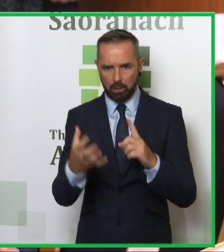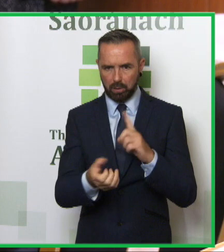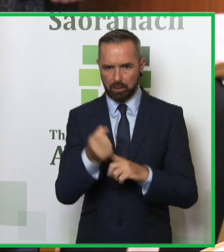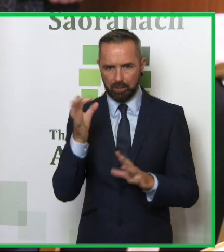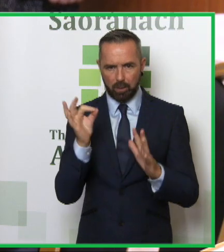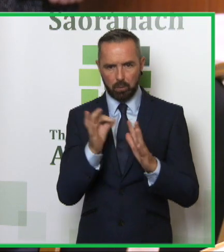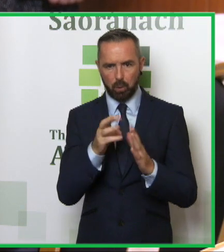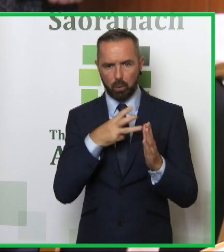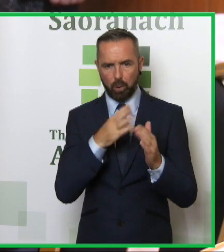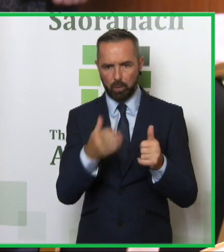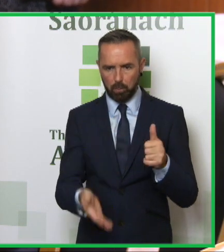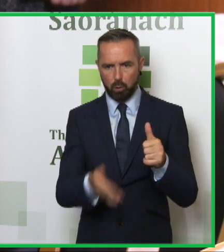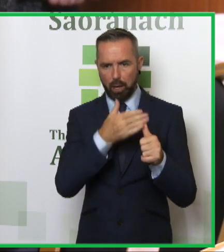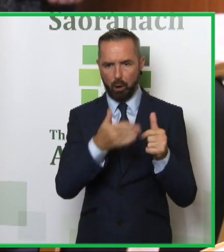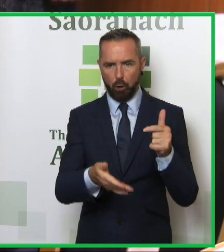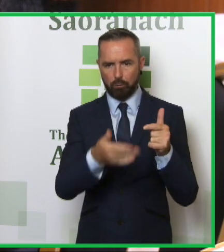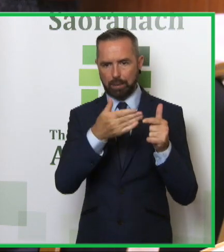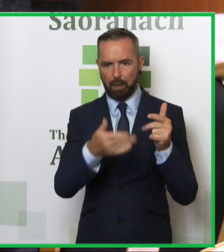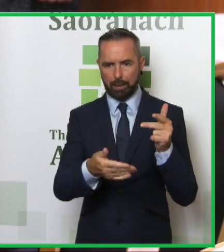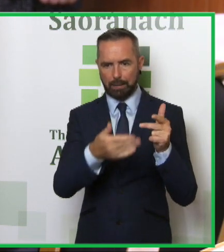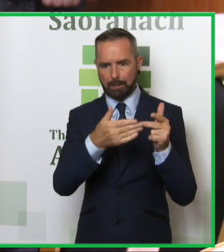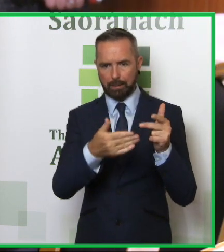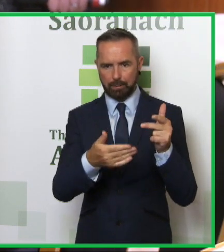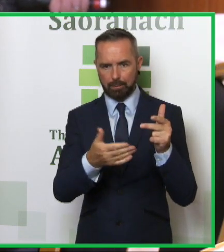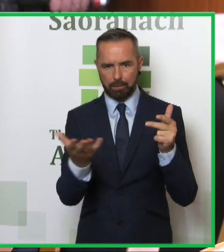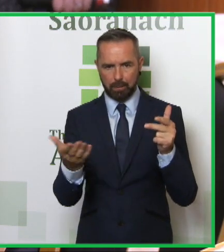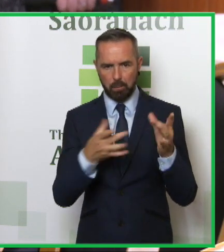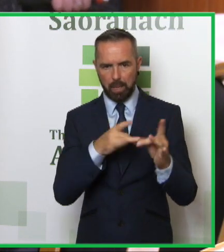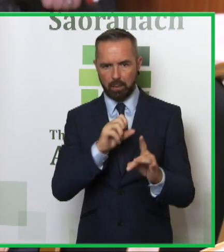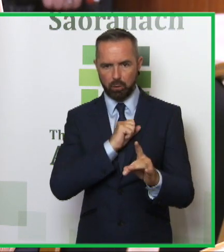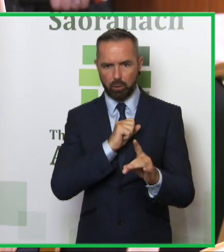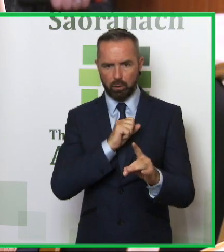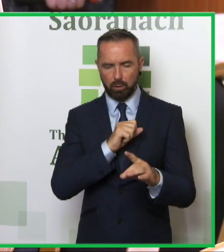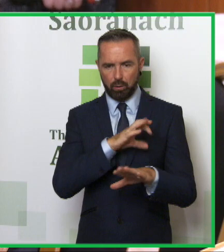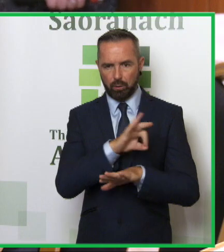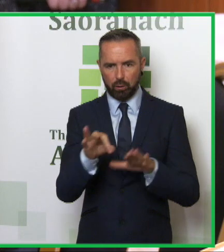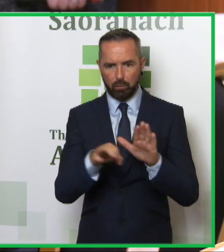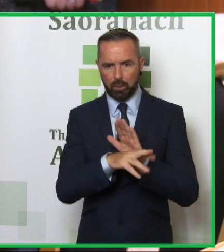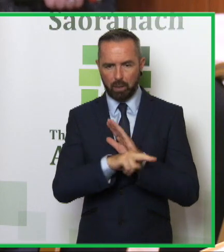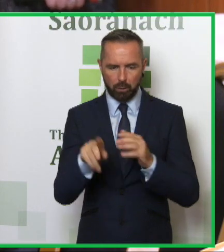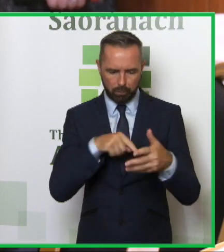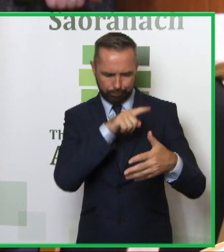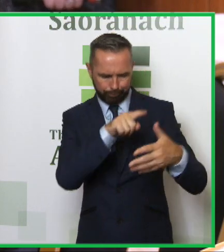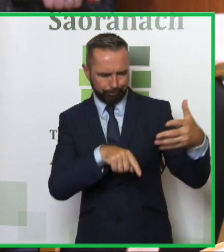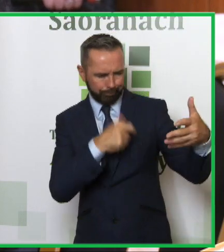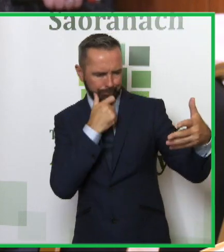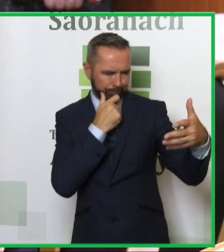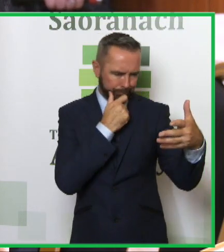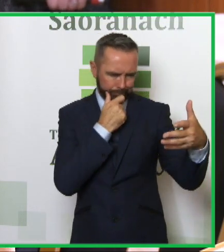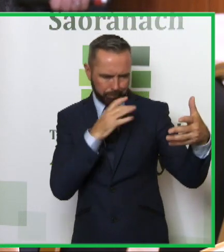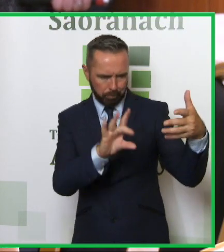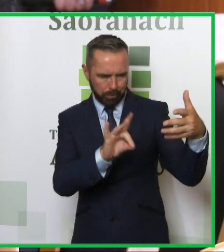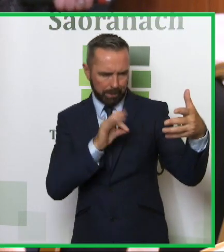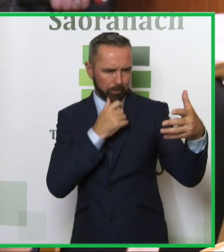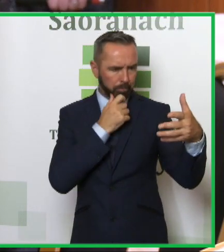we prioritise, that we ensure that government don't cherry pick, maybe which ones to get